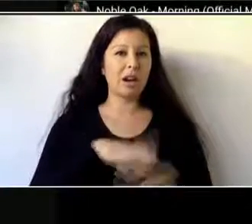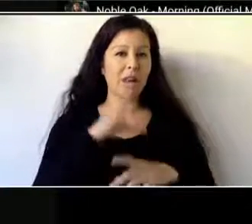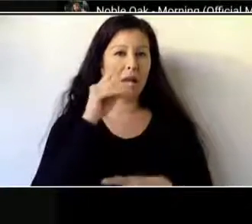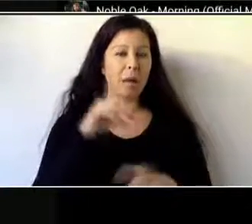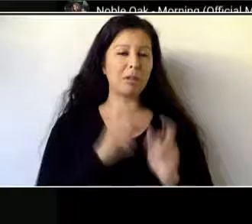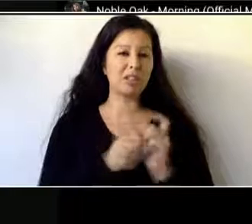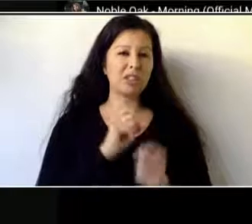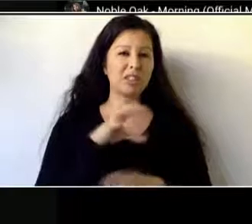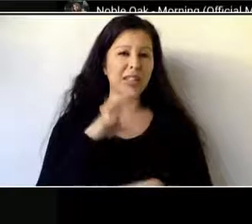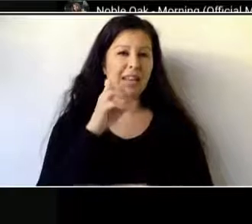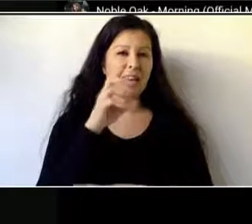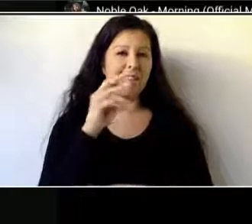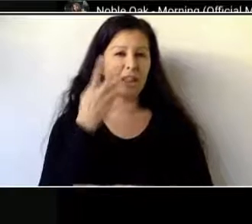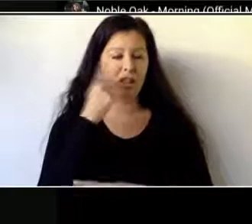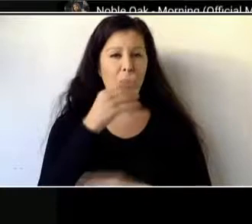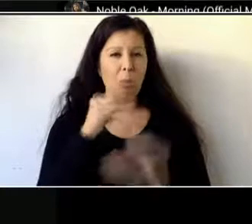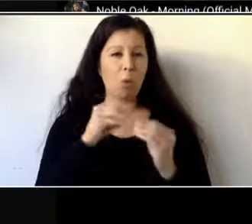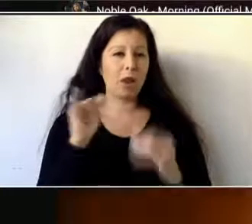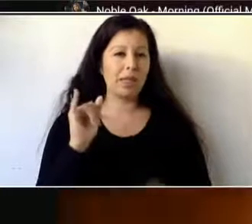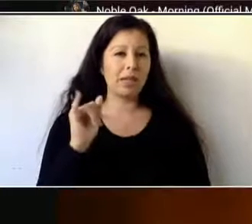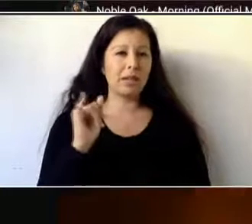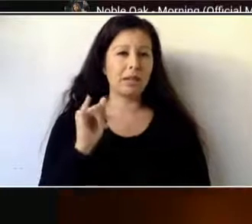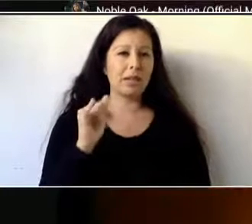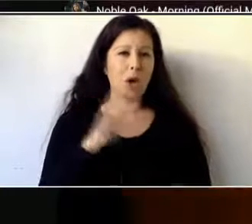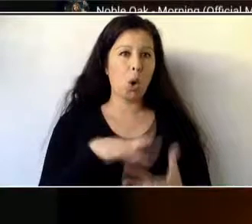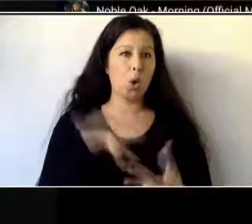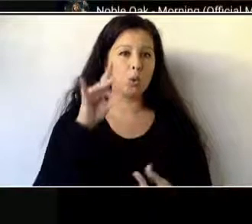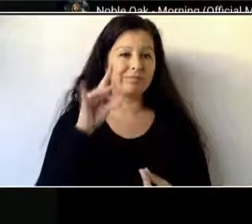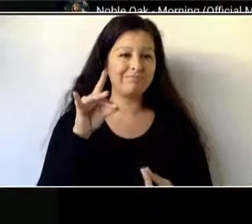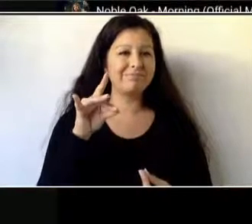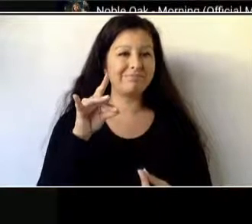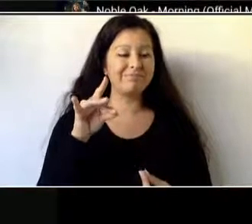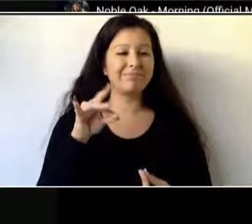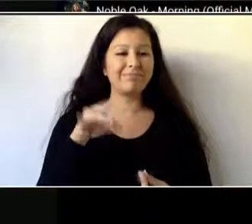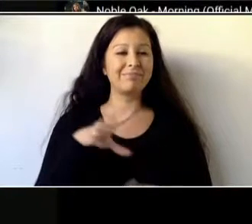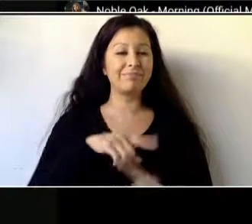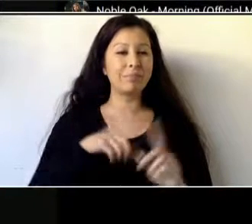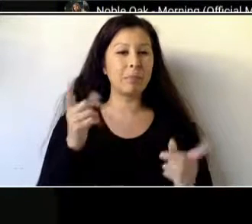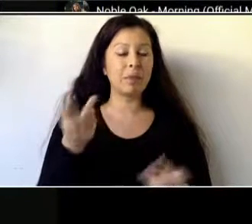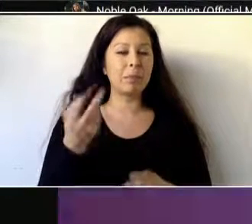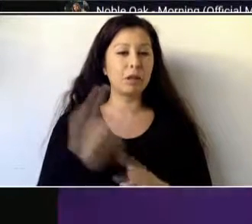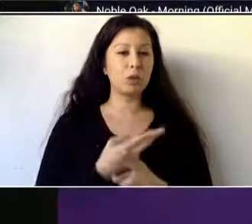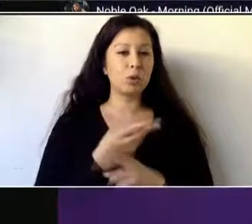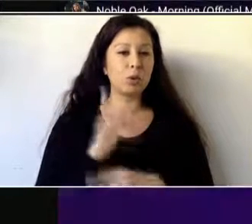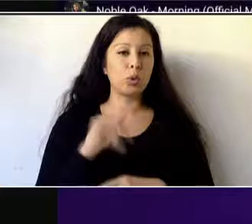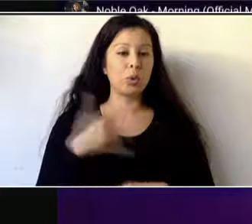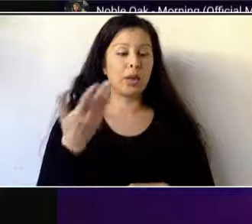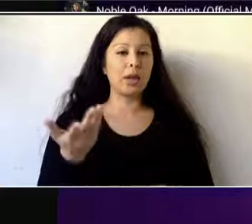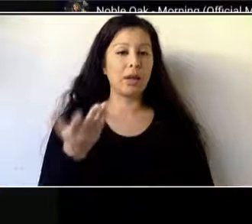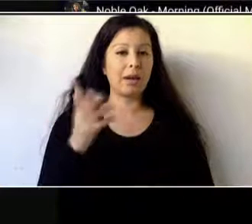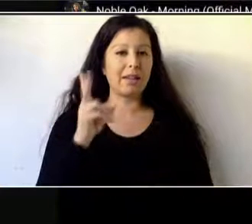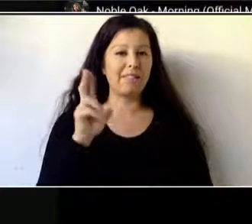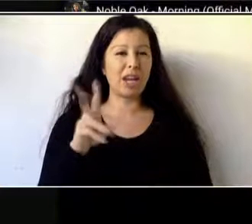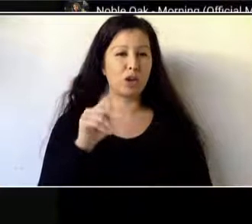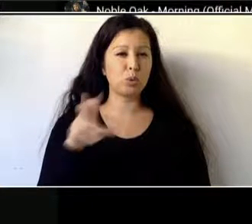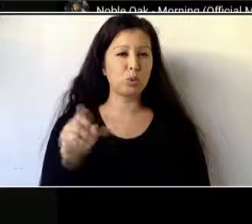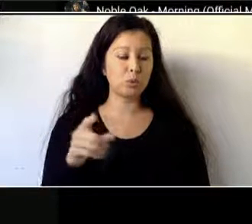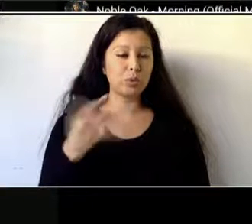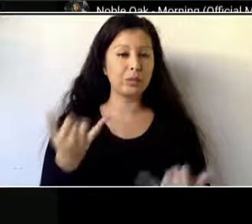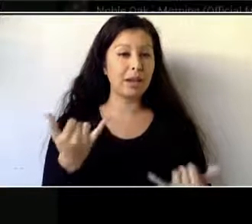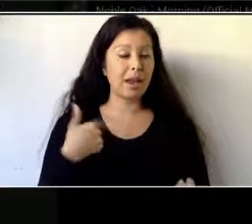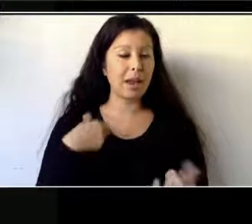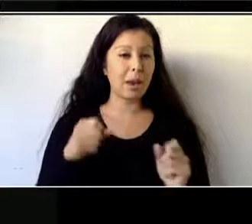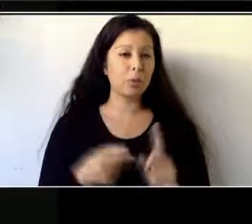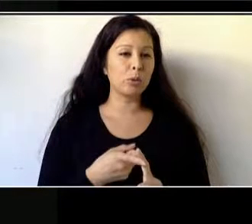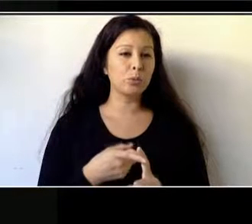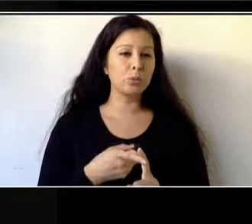change the effects and make him look much more ghostly. But using these VR tools, now I was